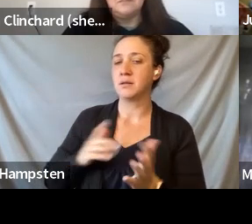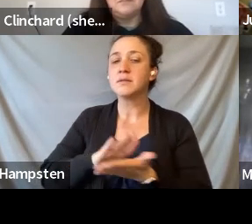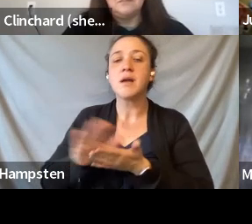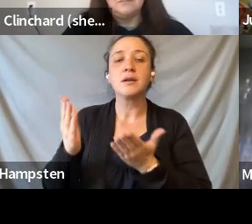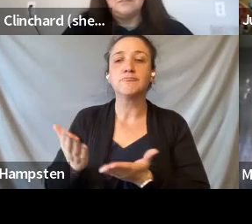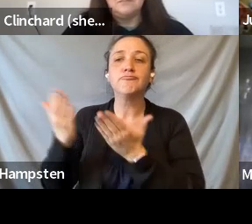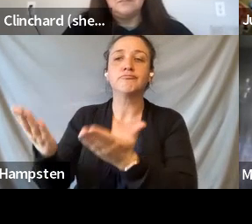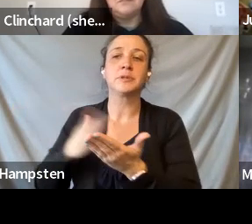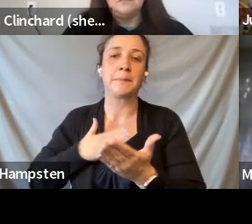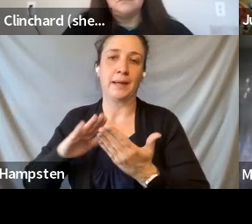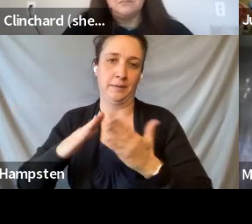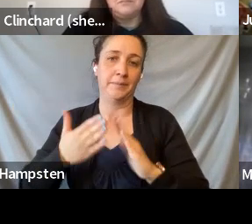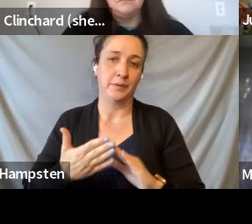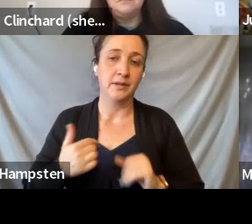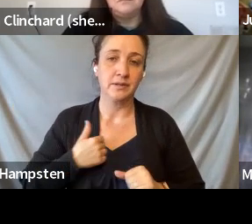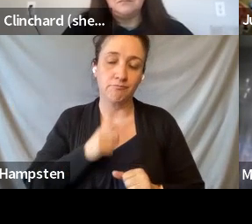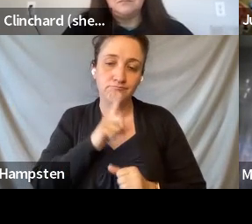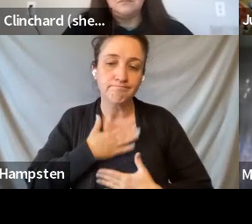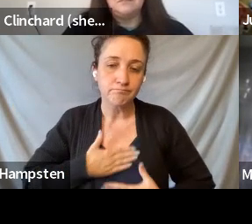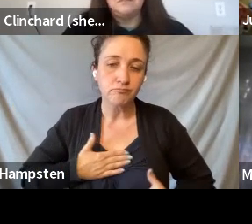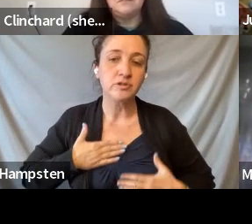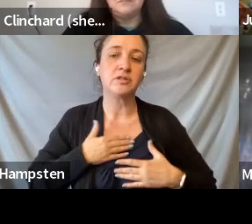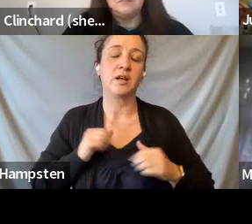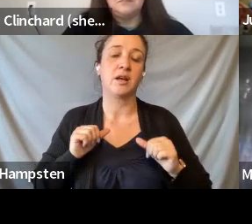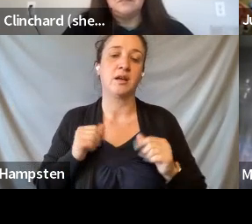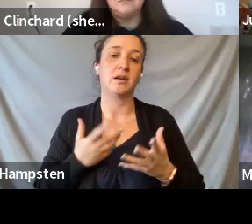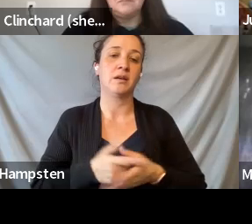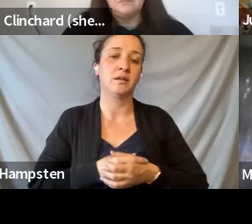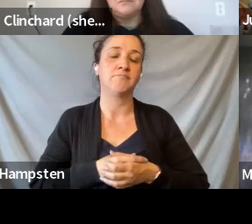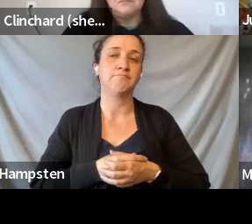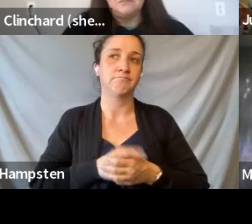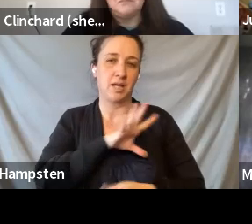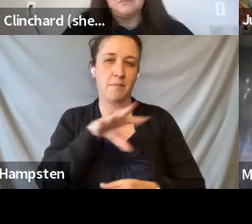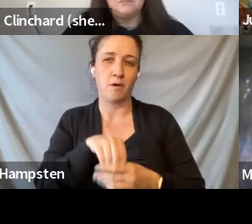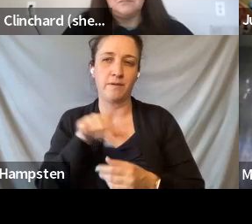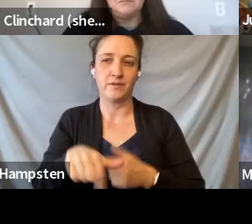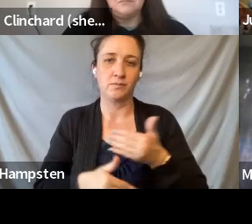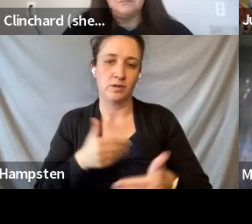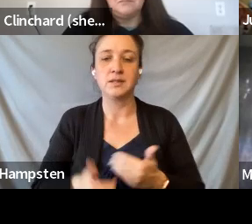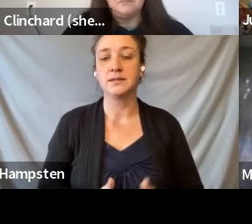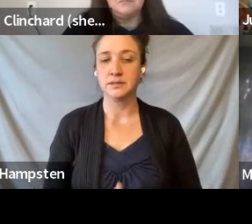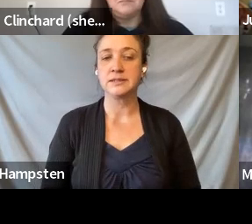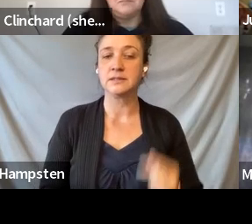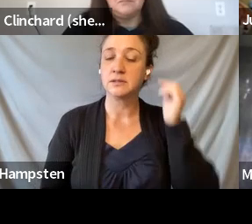my community. So I appreciate being part of this process.